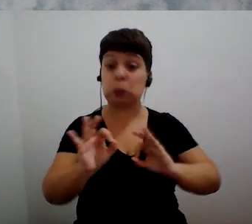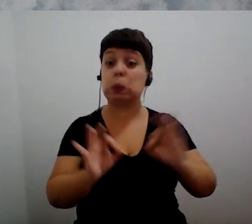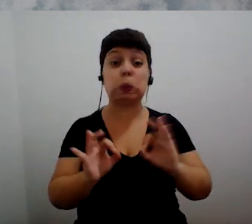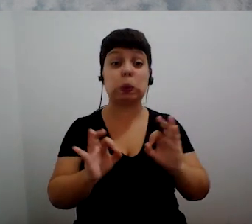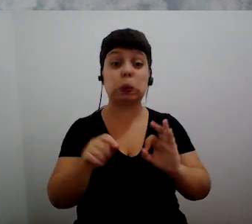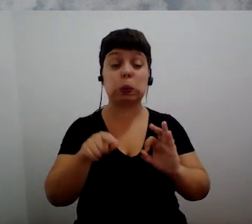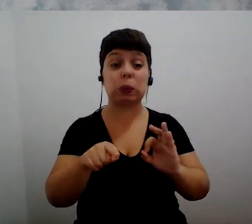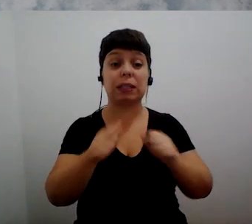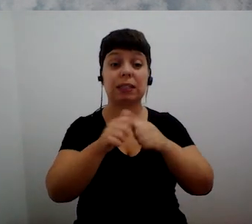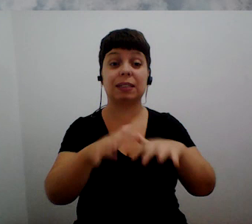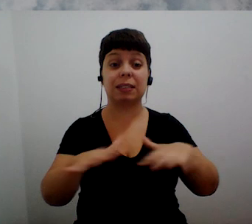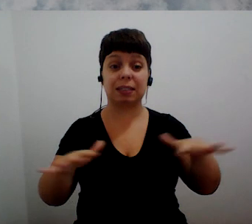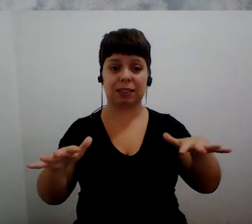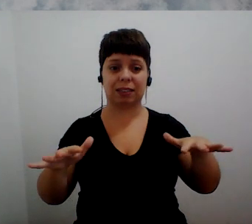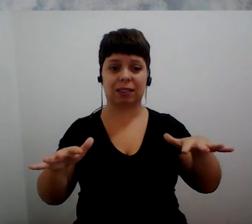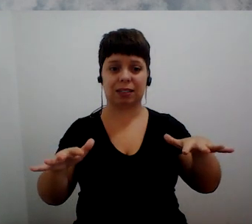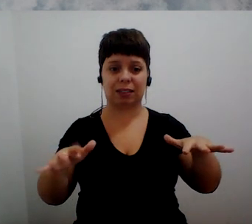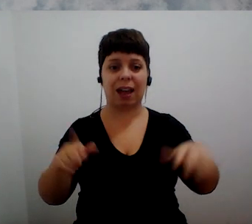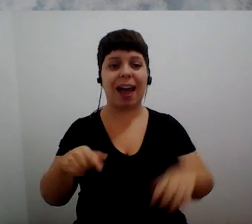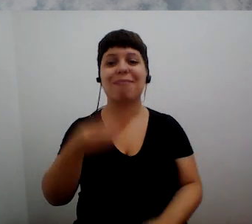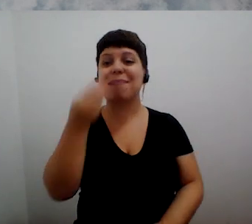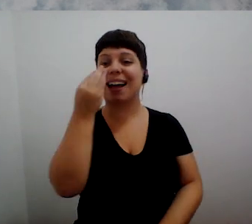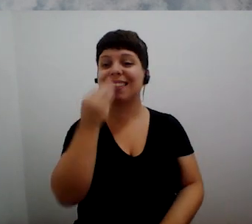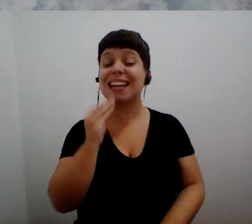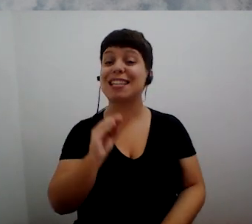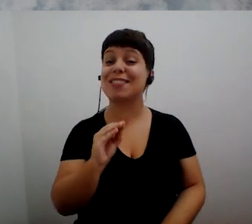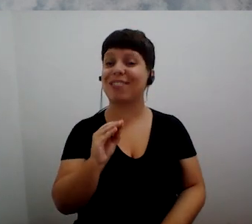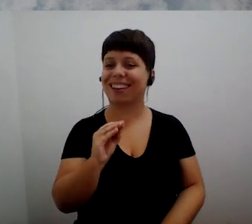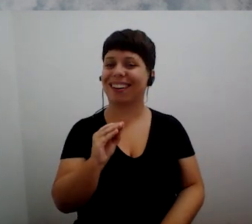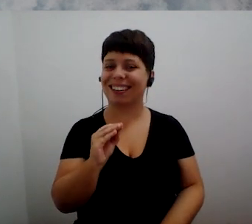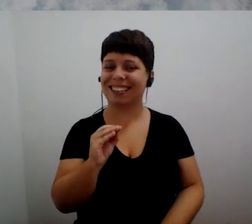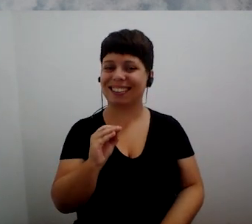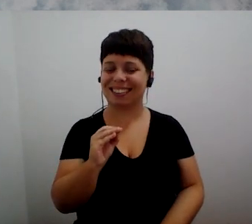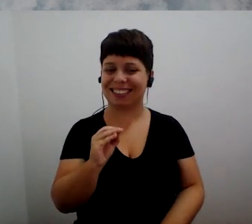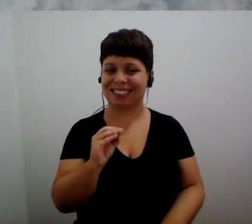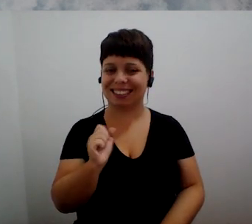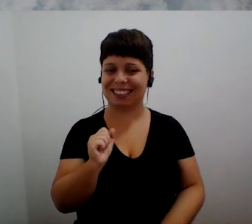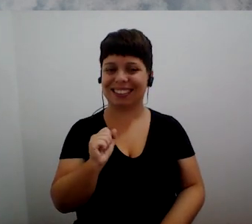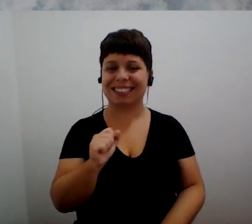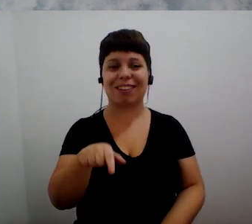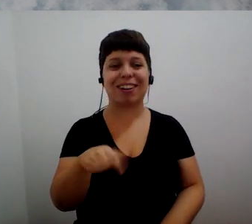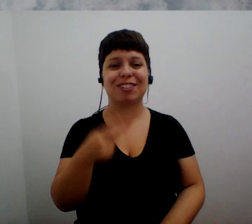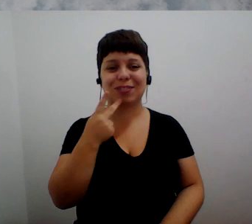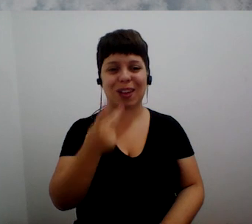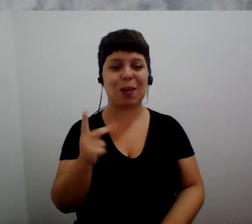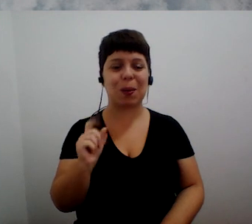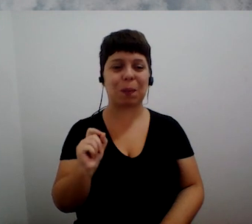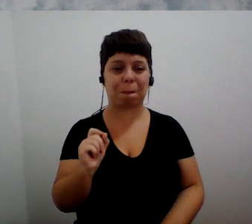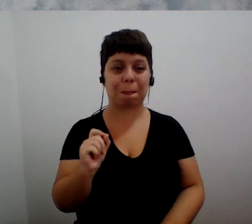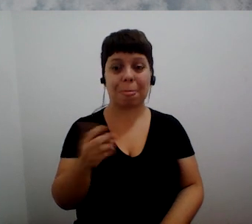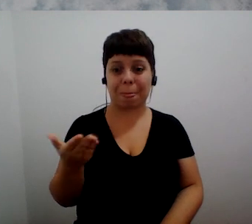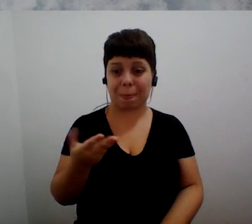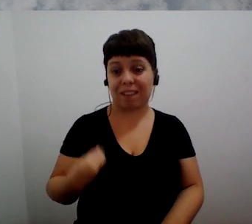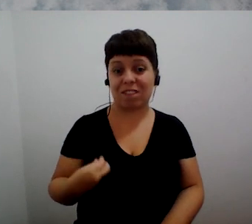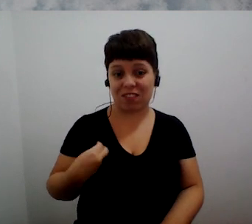ignore. And I think this is, we have just now said, and we all live in an area where we see that attention